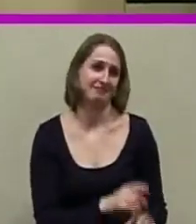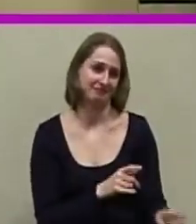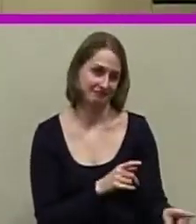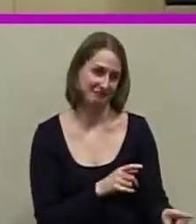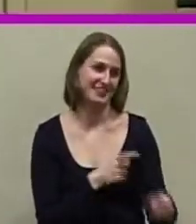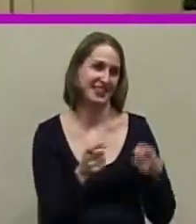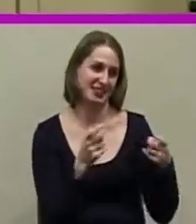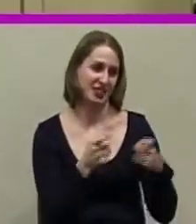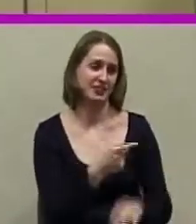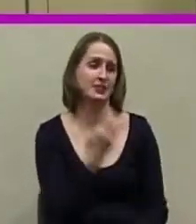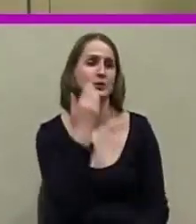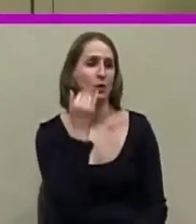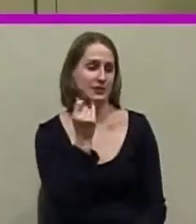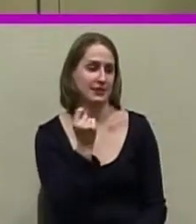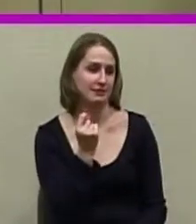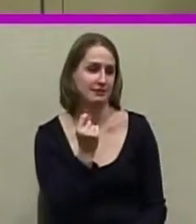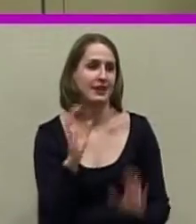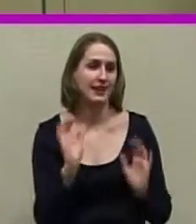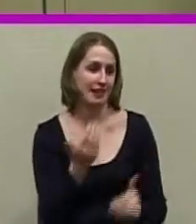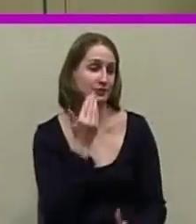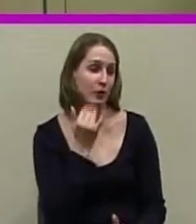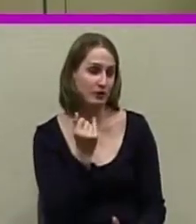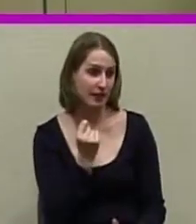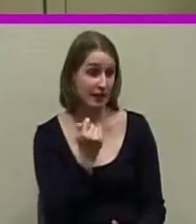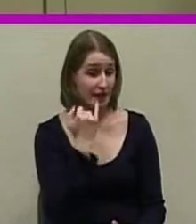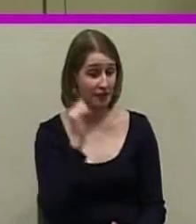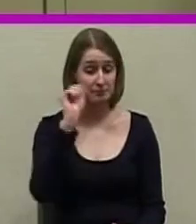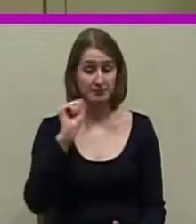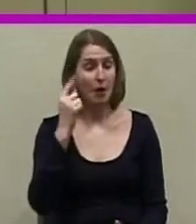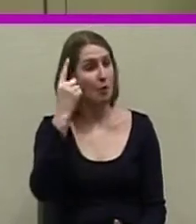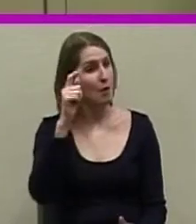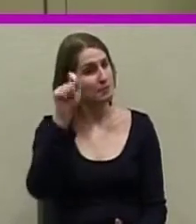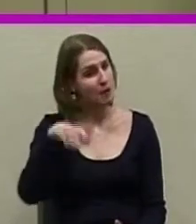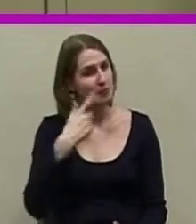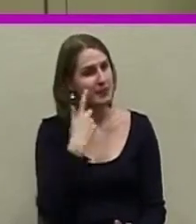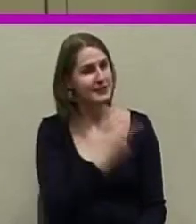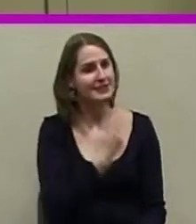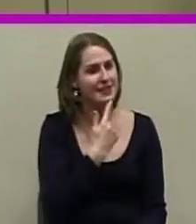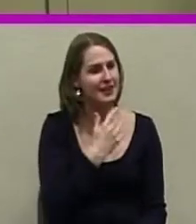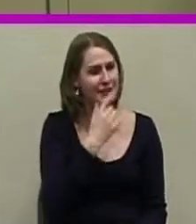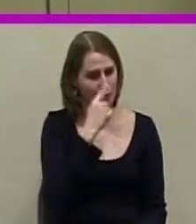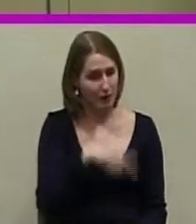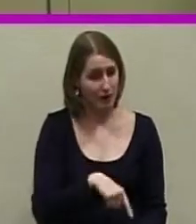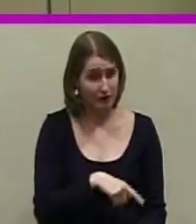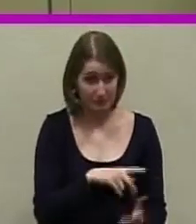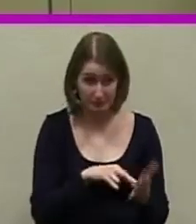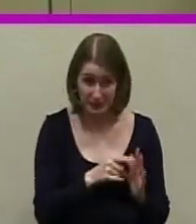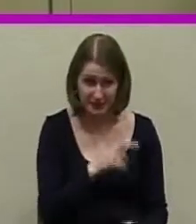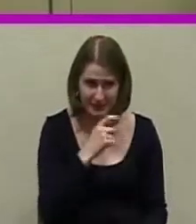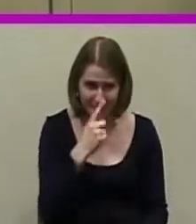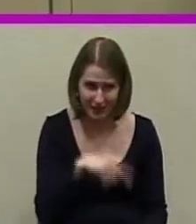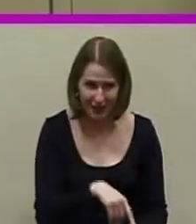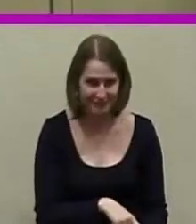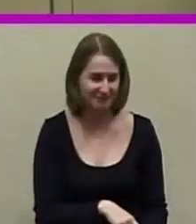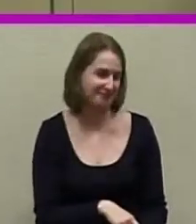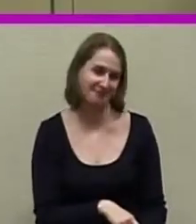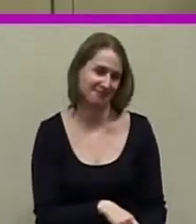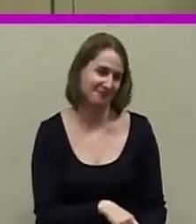Kevin. And Kevin knows it. The class knows it. If I take away 1 mark, just because Kevin says I don't care, does that mean he doesn't care?